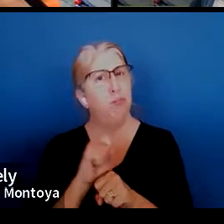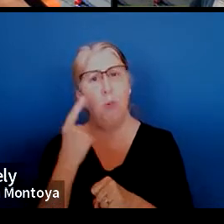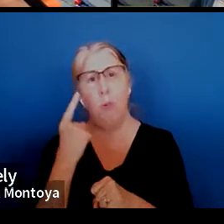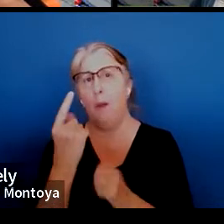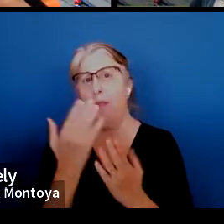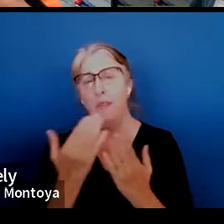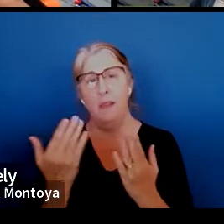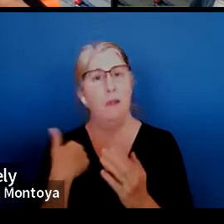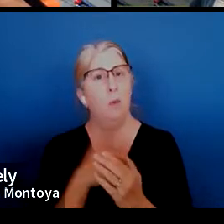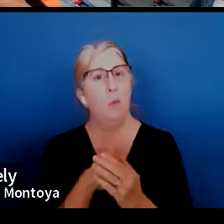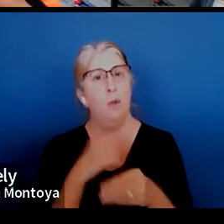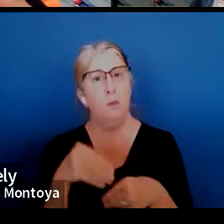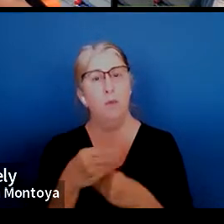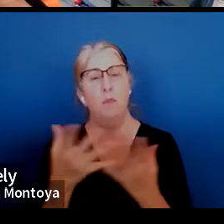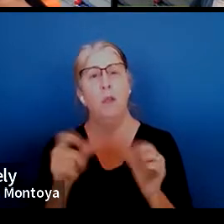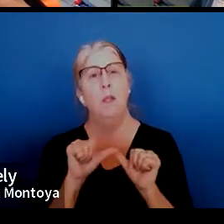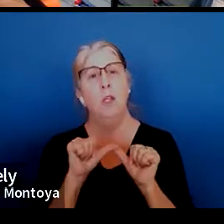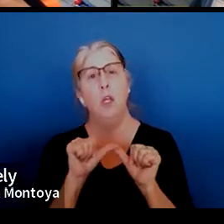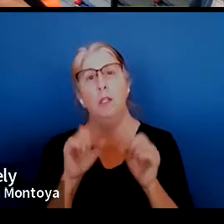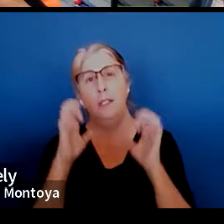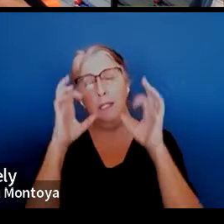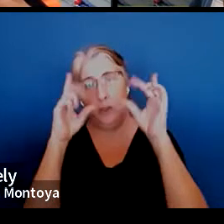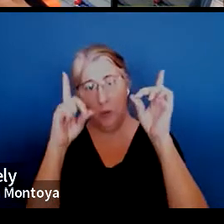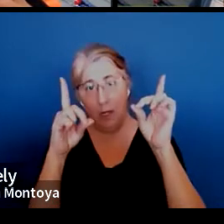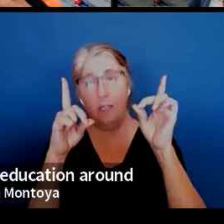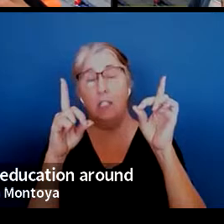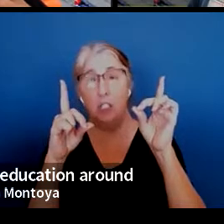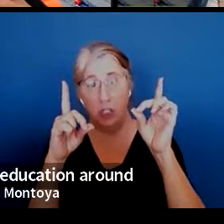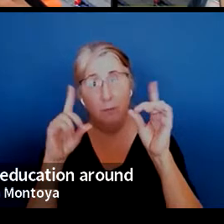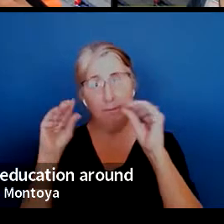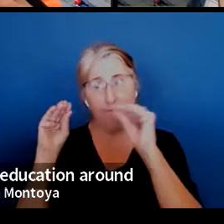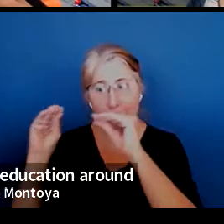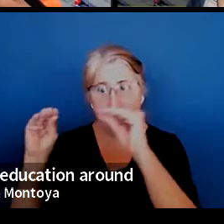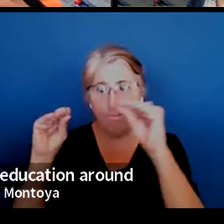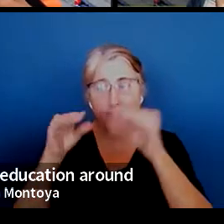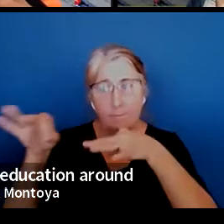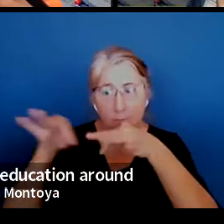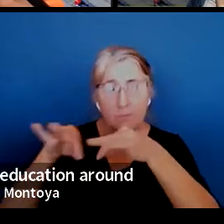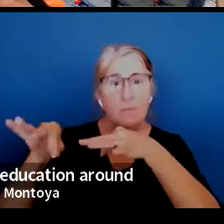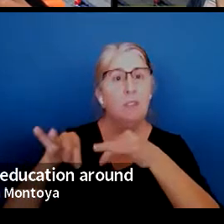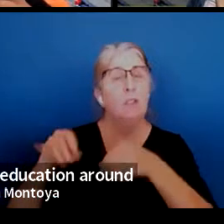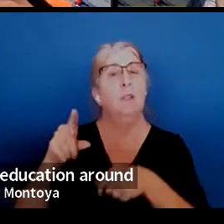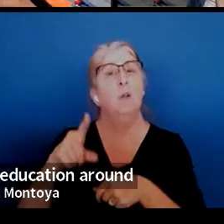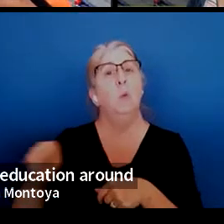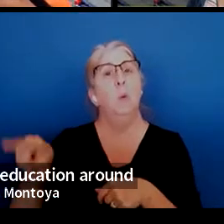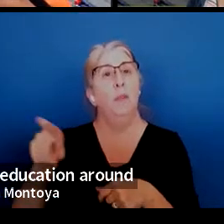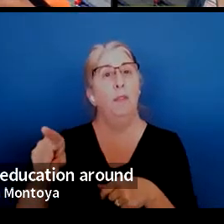provide constant education around when it comes to